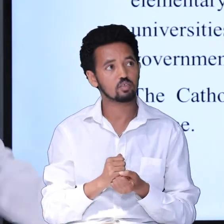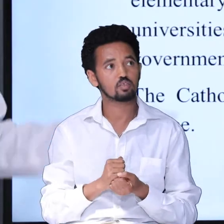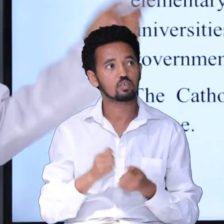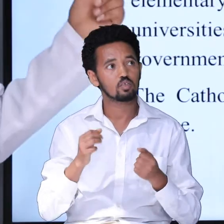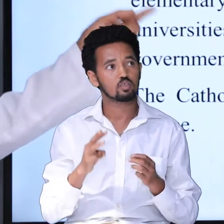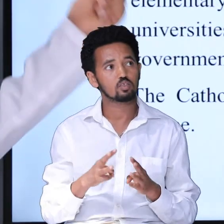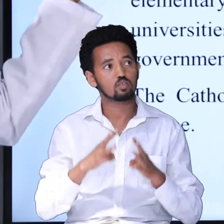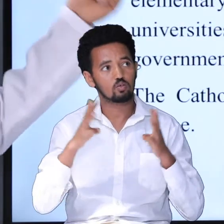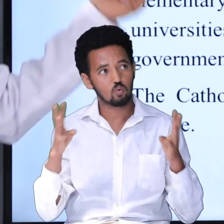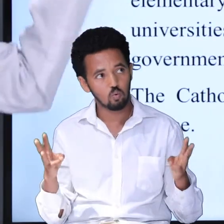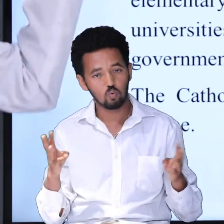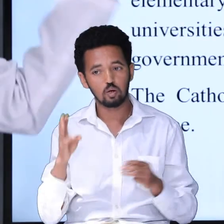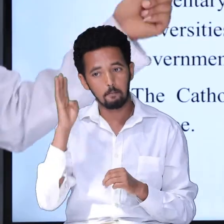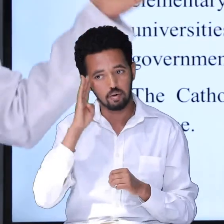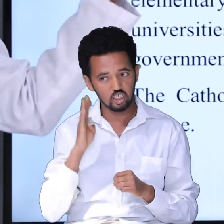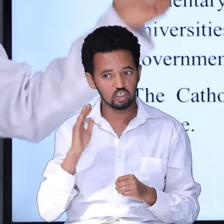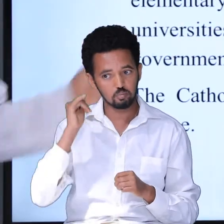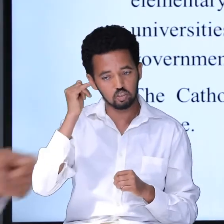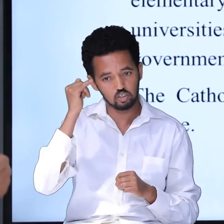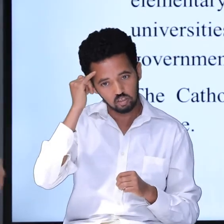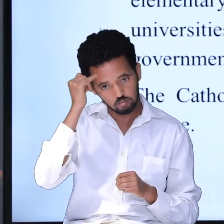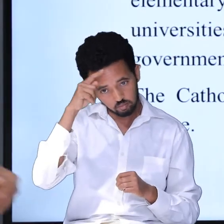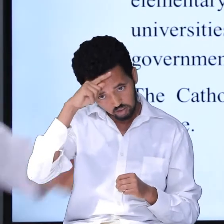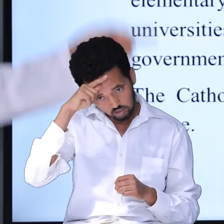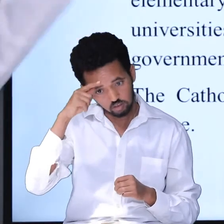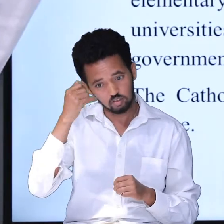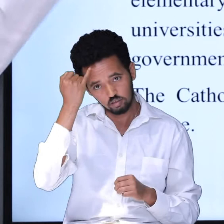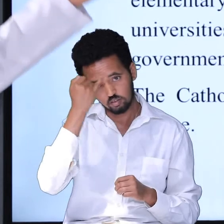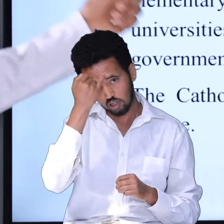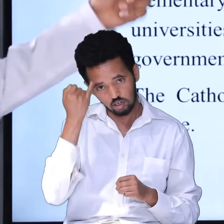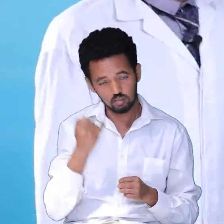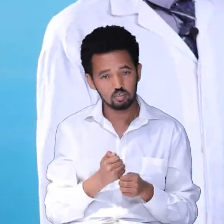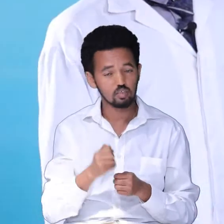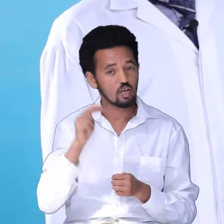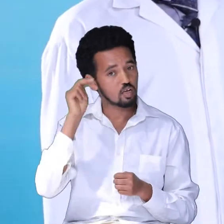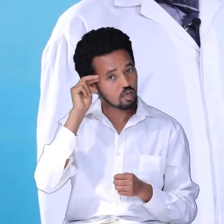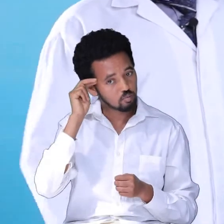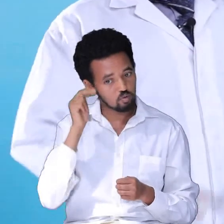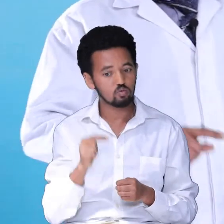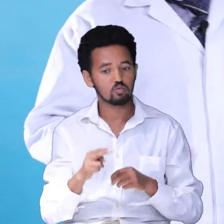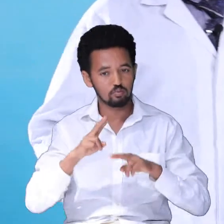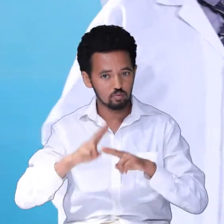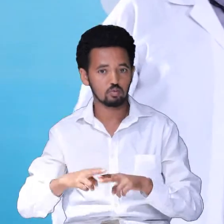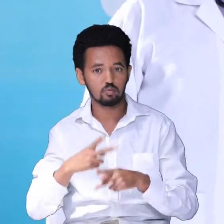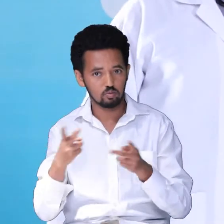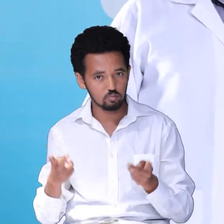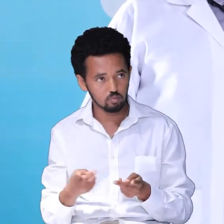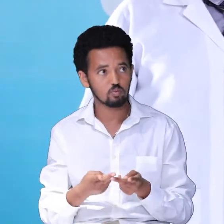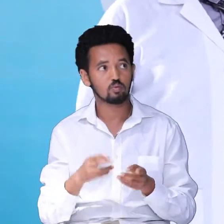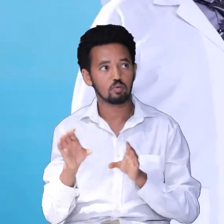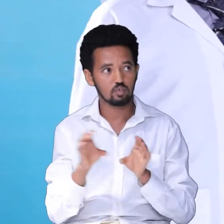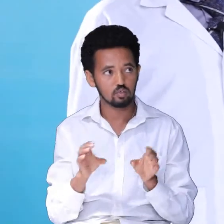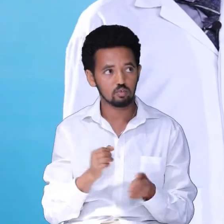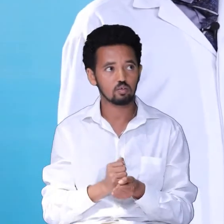widely used in Belgium, Germany, Italy, and France. Napoleon also set up the whole system of public